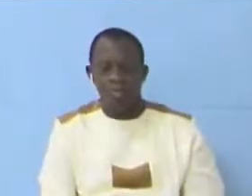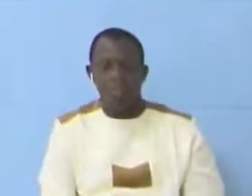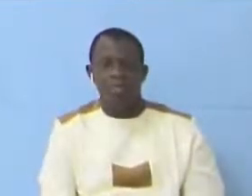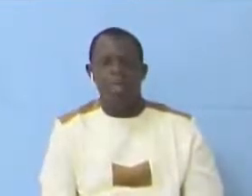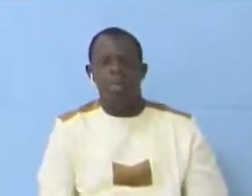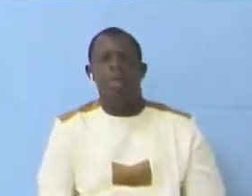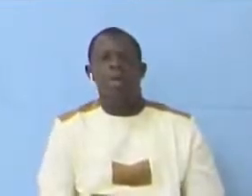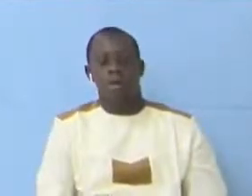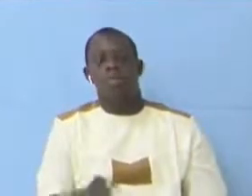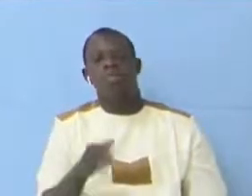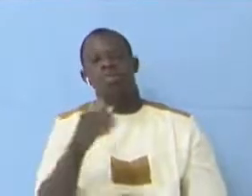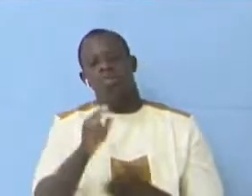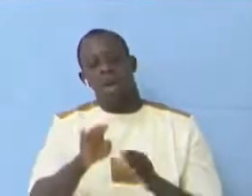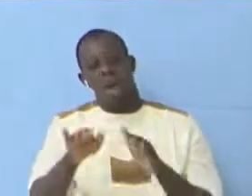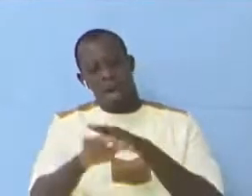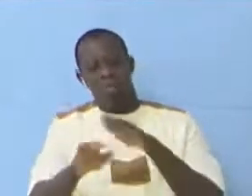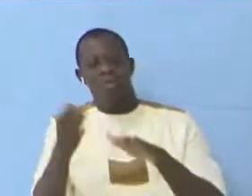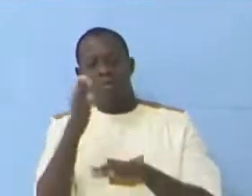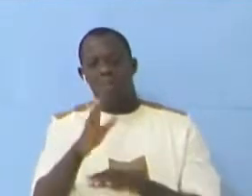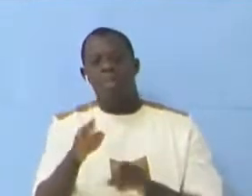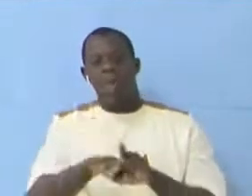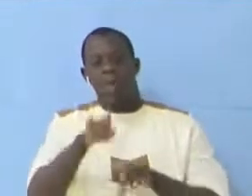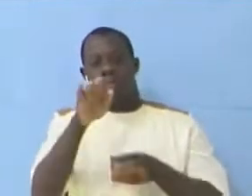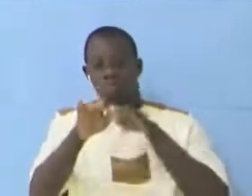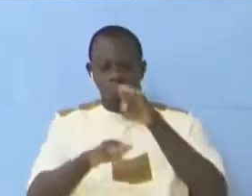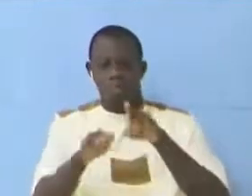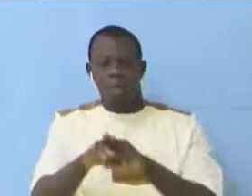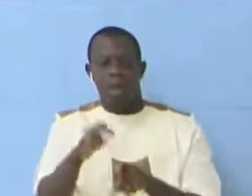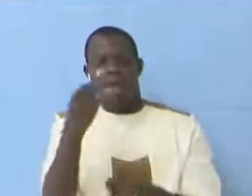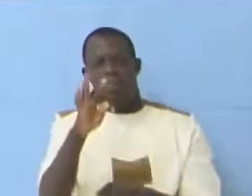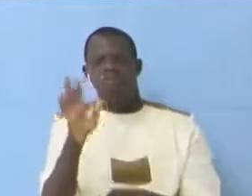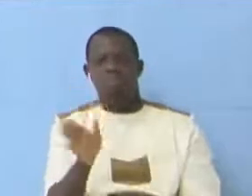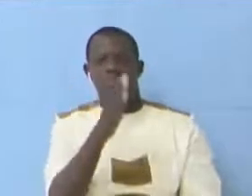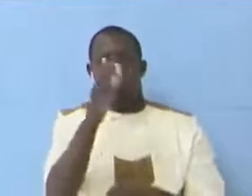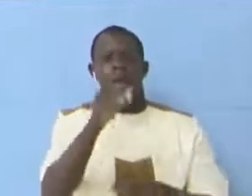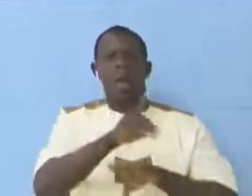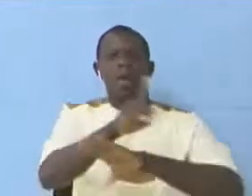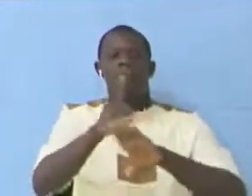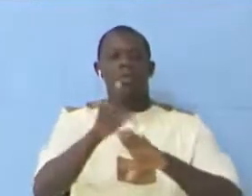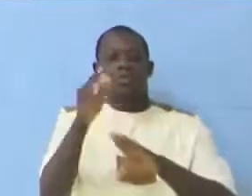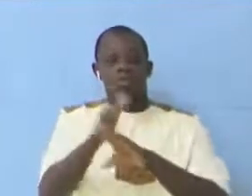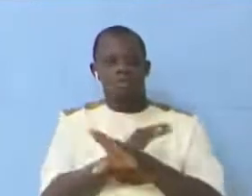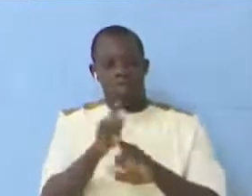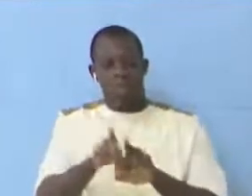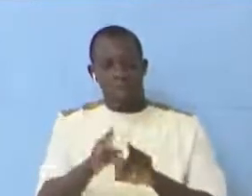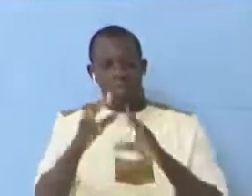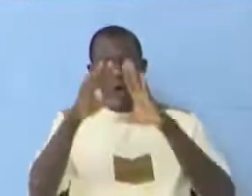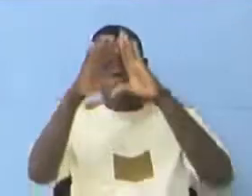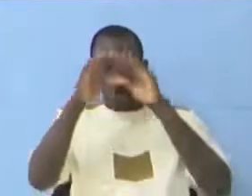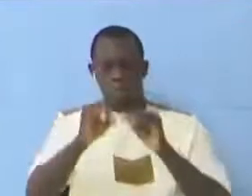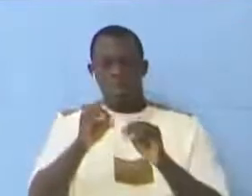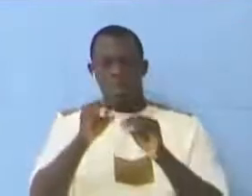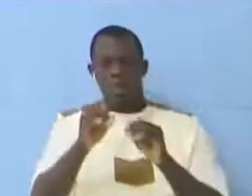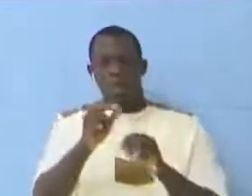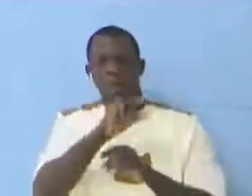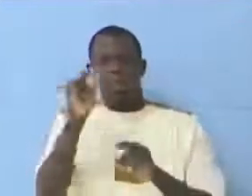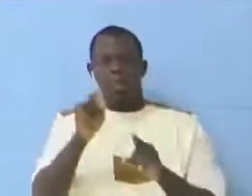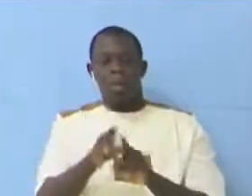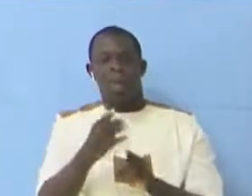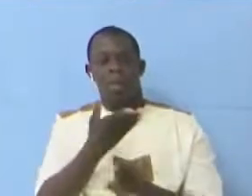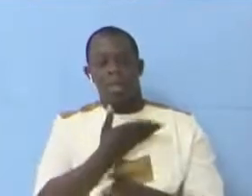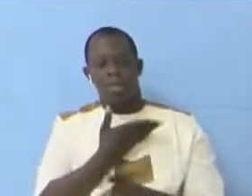descended the stairs as if going to where used to be the counter-espionage unit. There is some kind of a